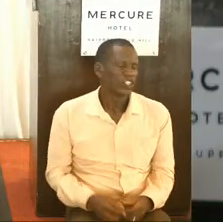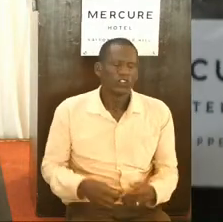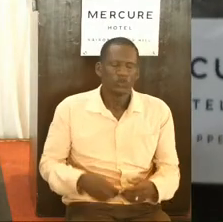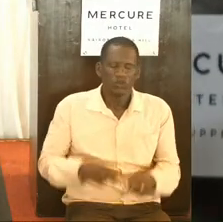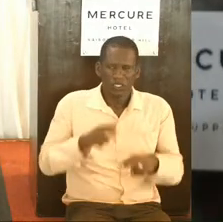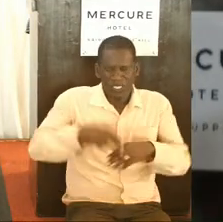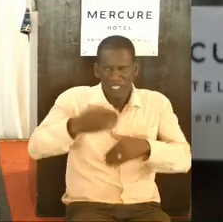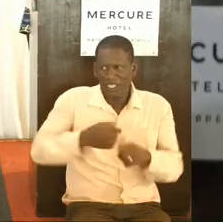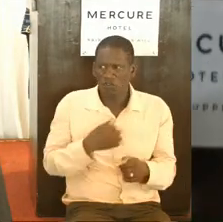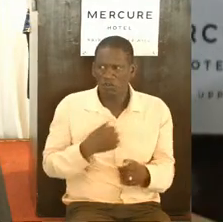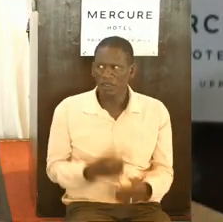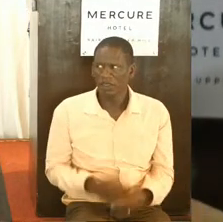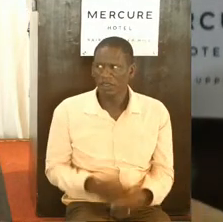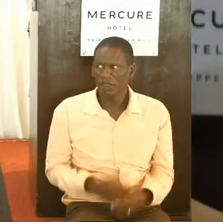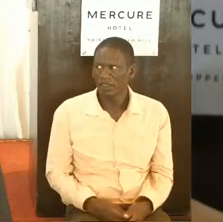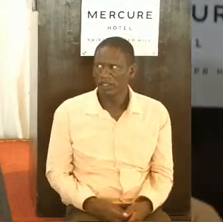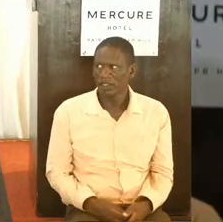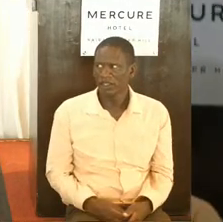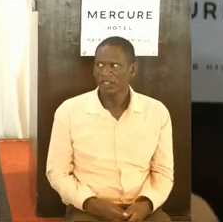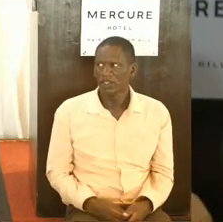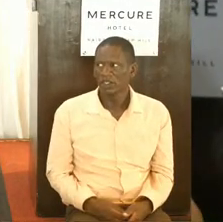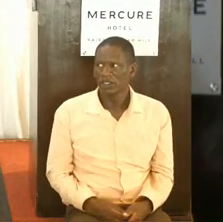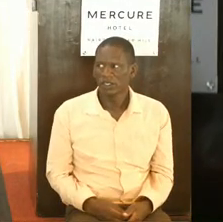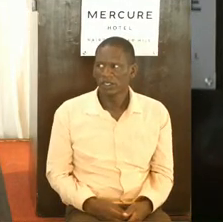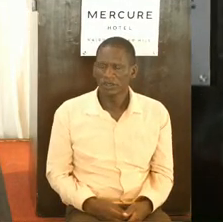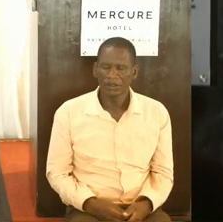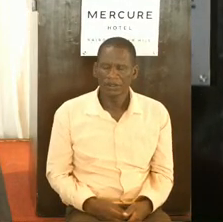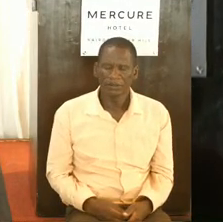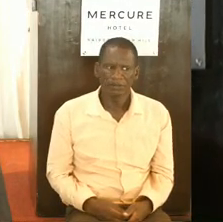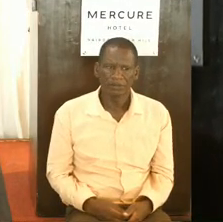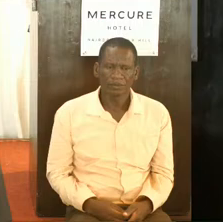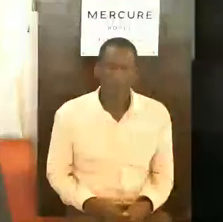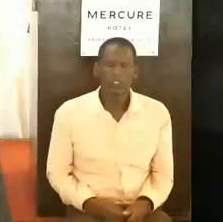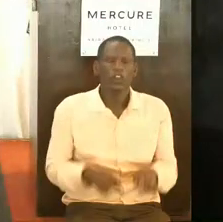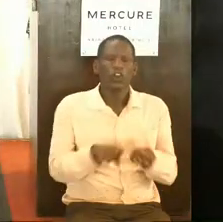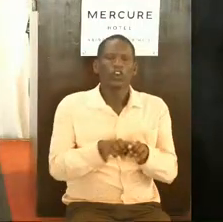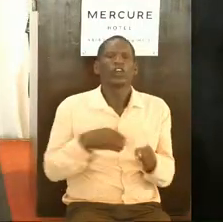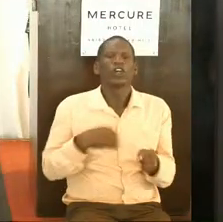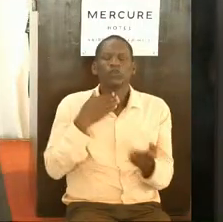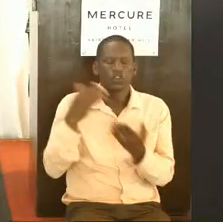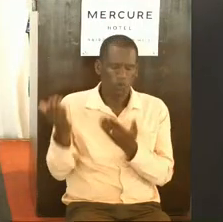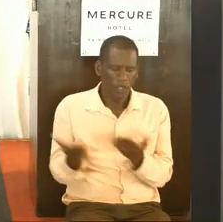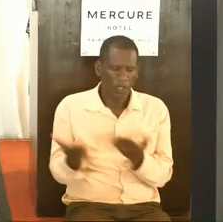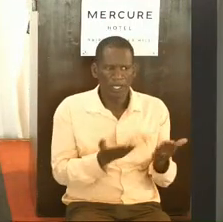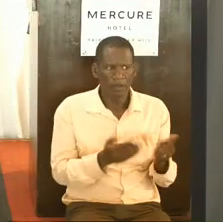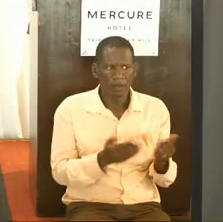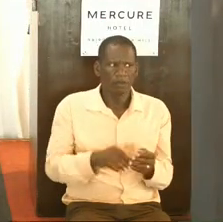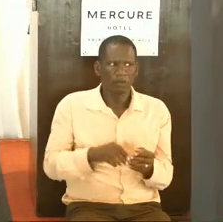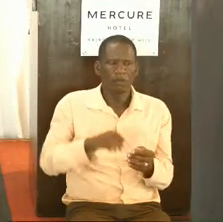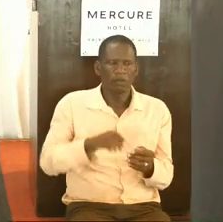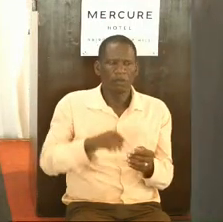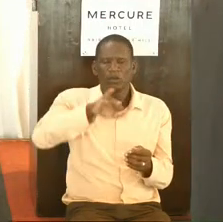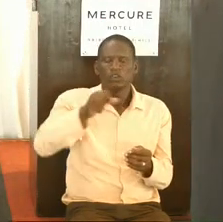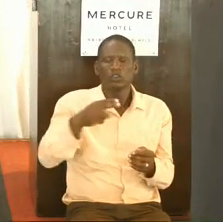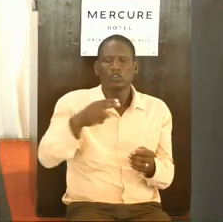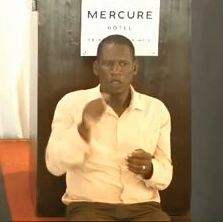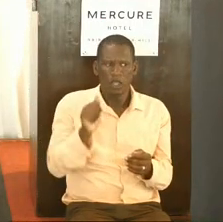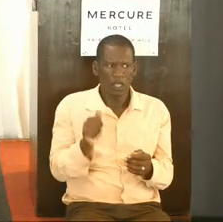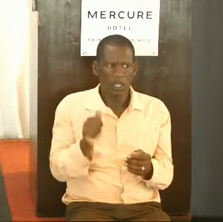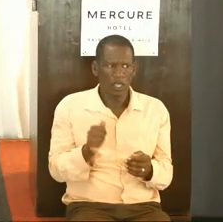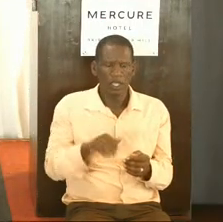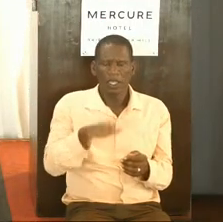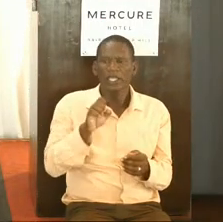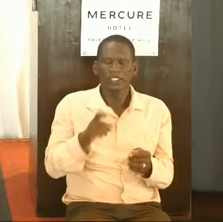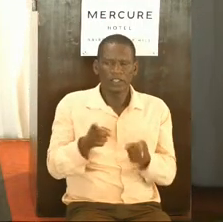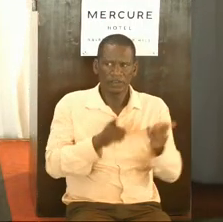sit close to me you'll have more questions to answer I would also like to call upon Mr Joshua Chang won the